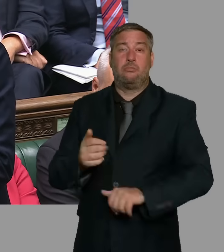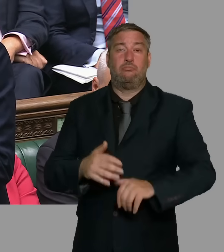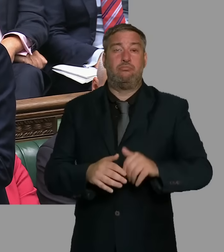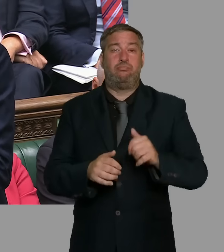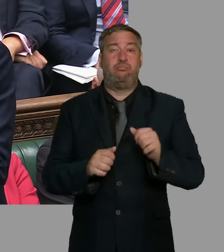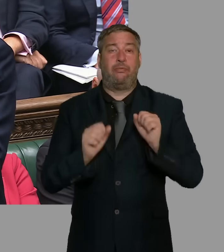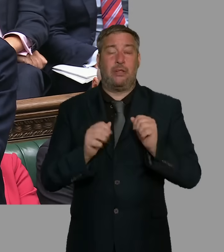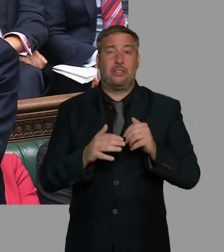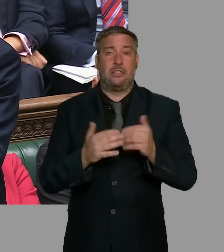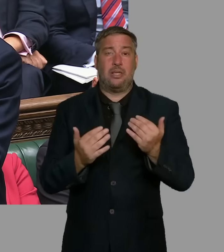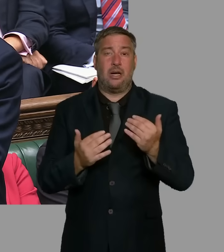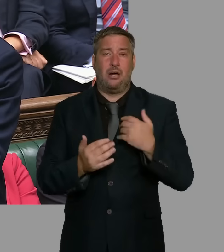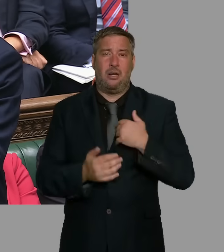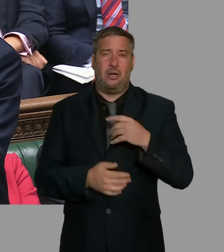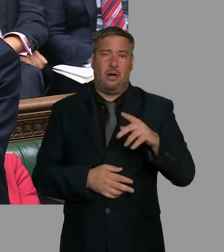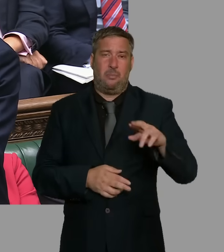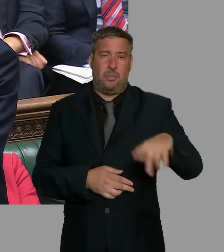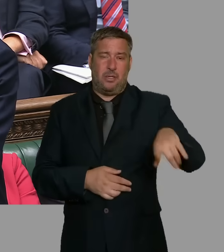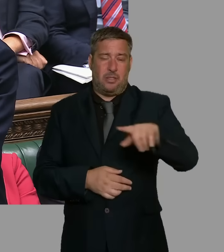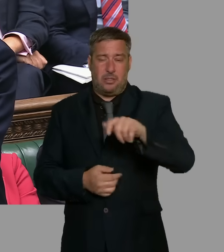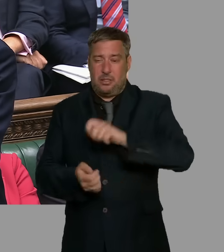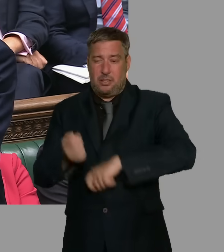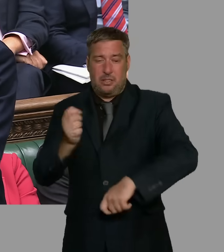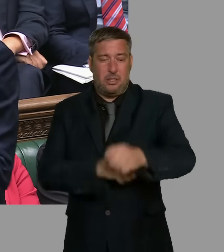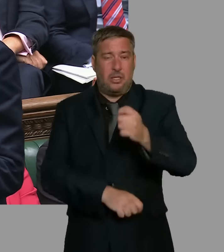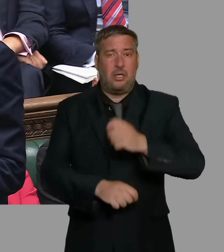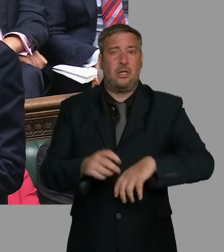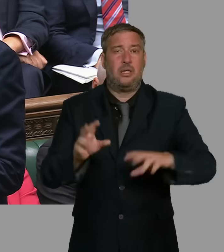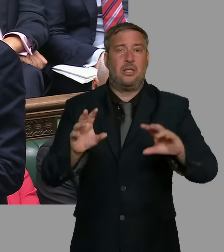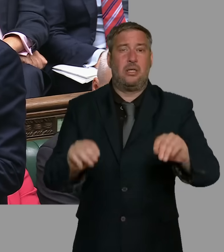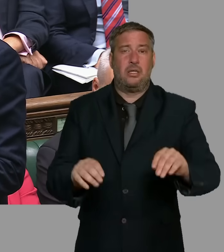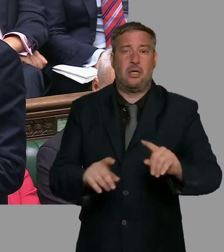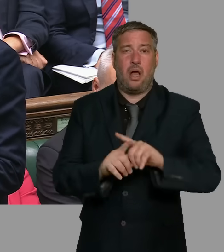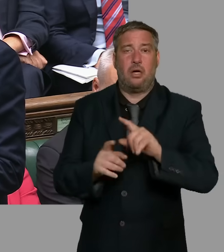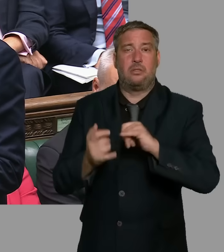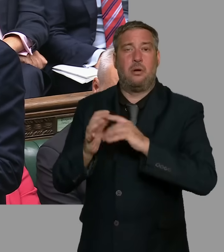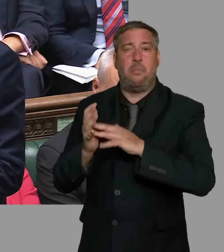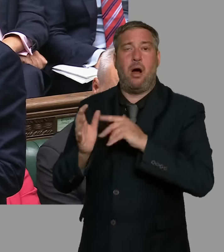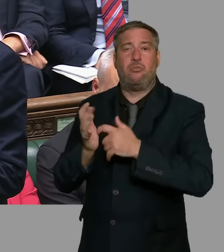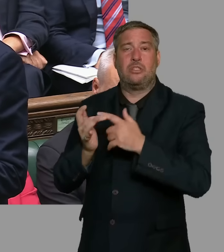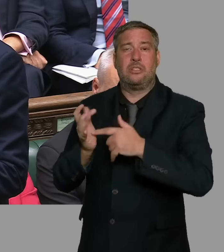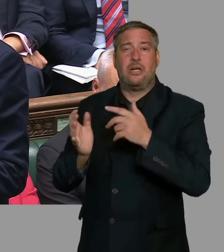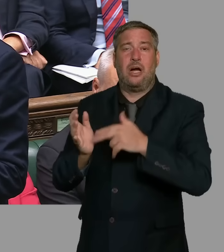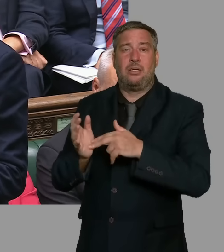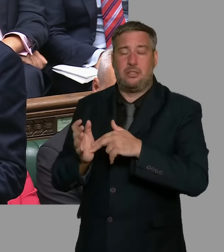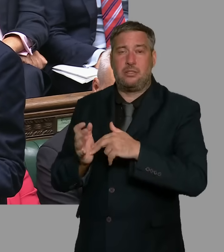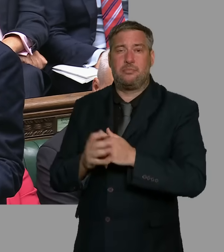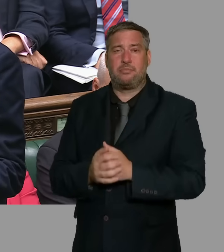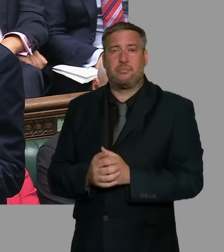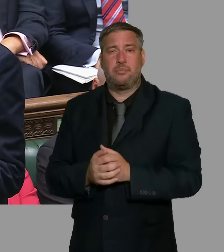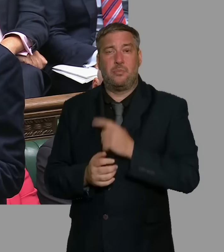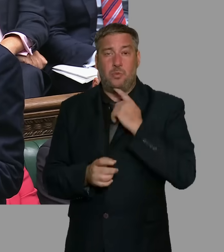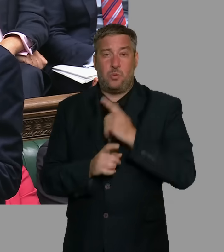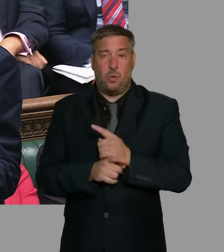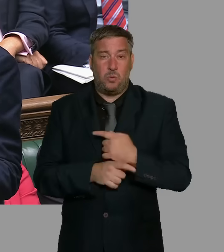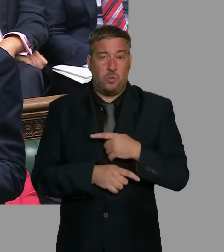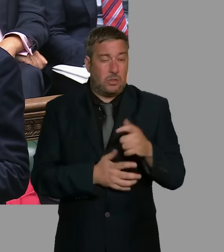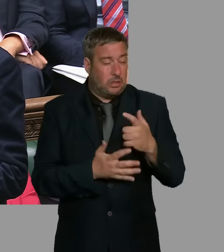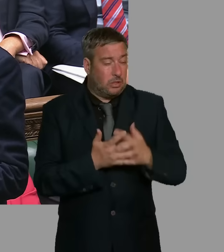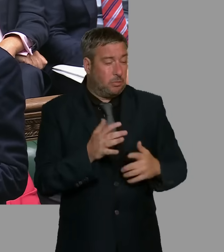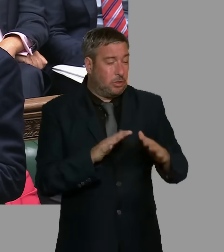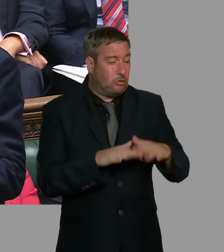about government that comes up time and again. All the hoops they must jump through, from EHCPs to